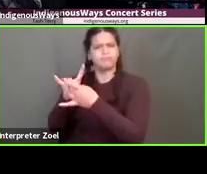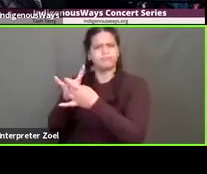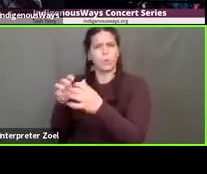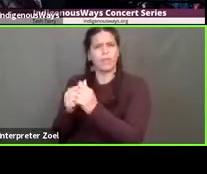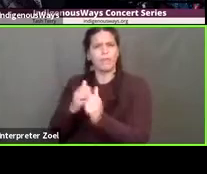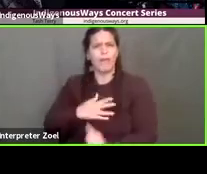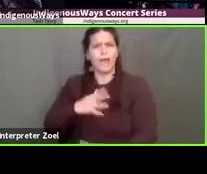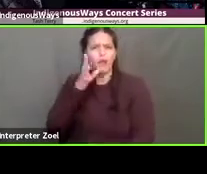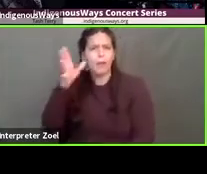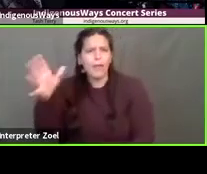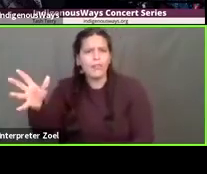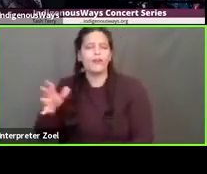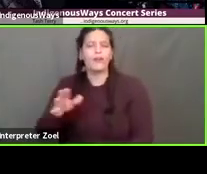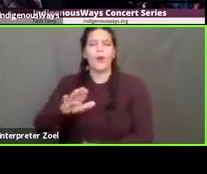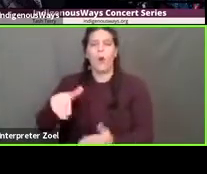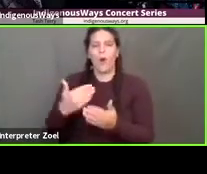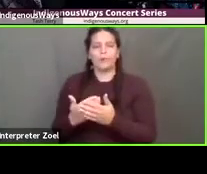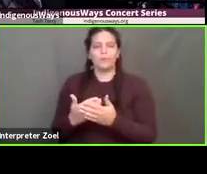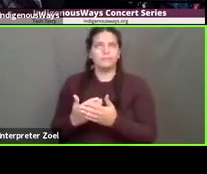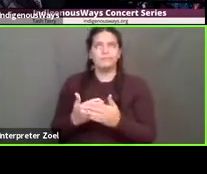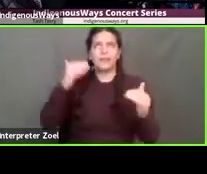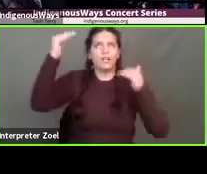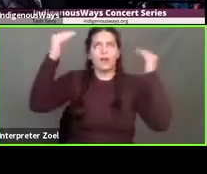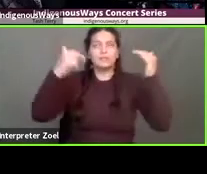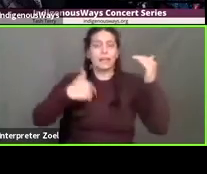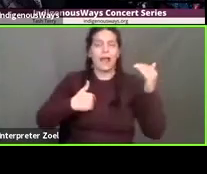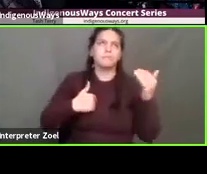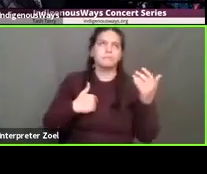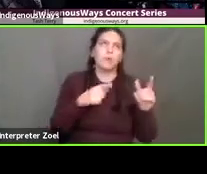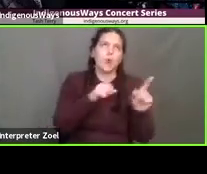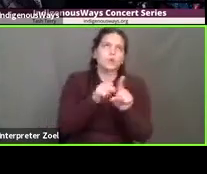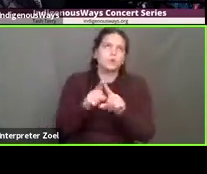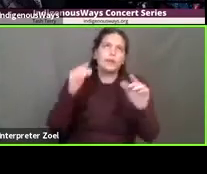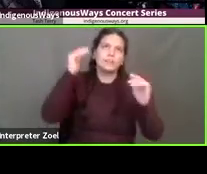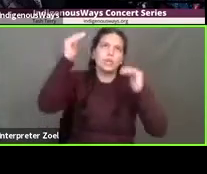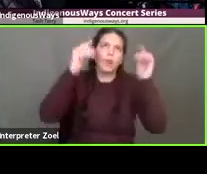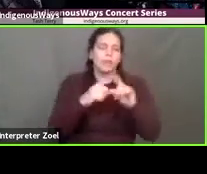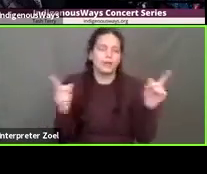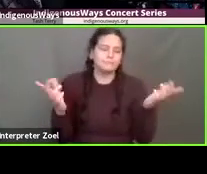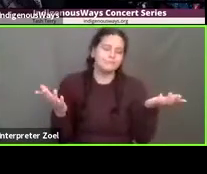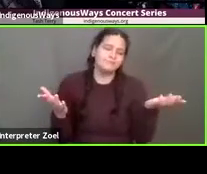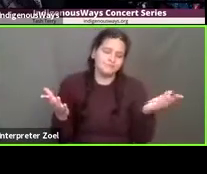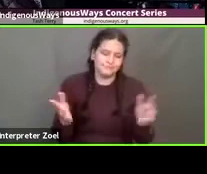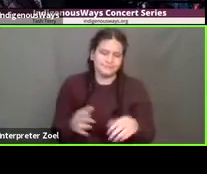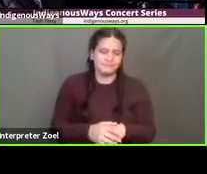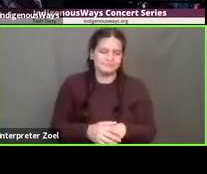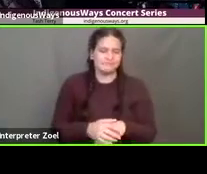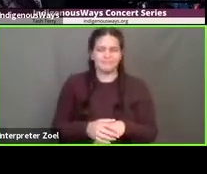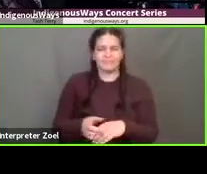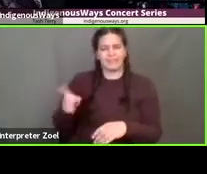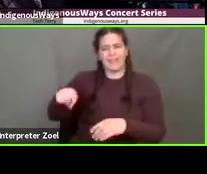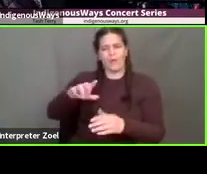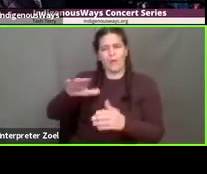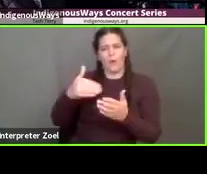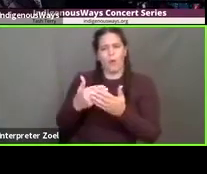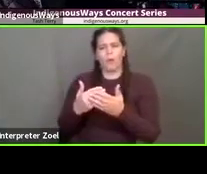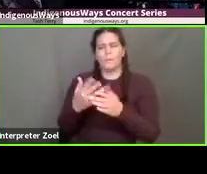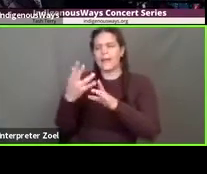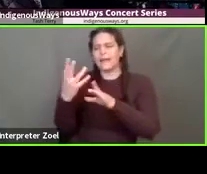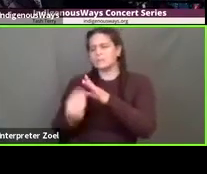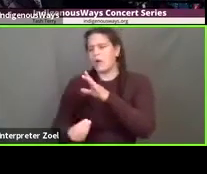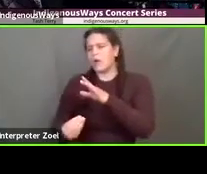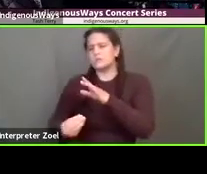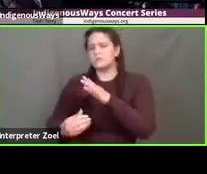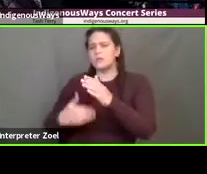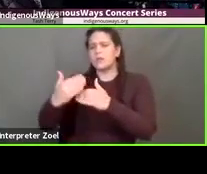grown-ups, and I've been a grown-up a long time myself now. They were all passed on into the other world